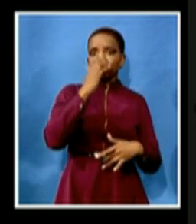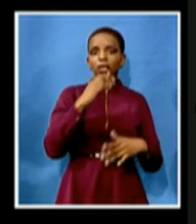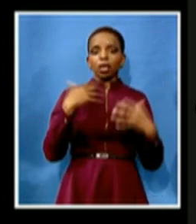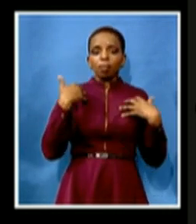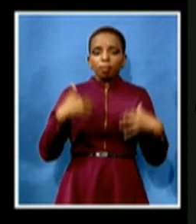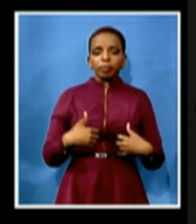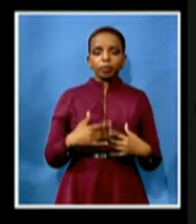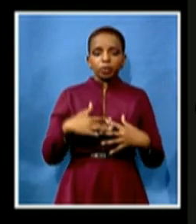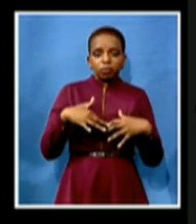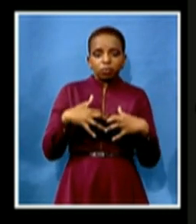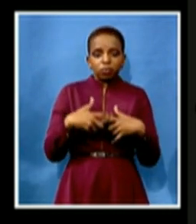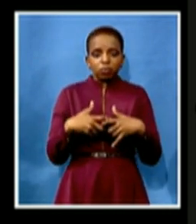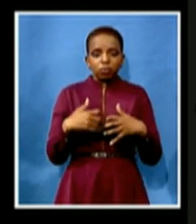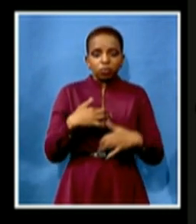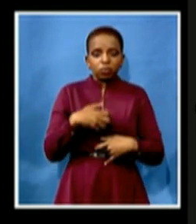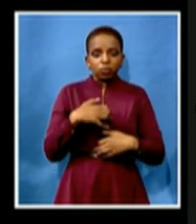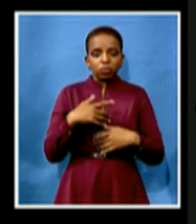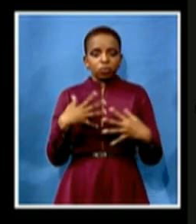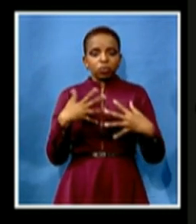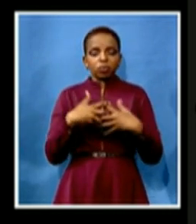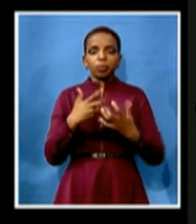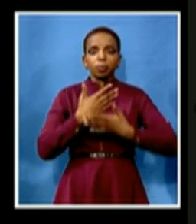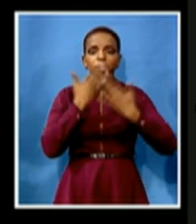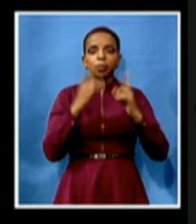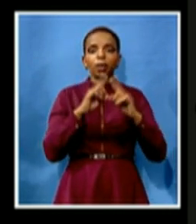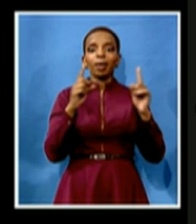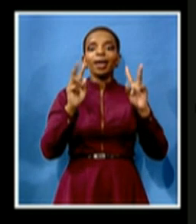basically creating a physical,